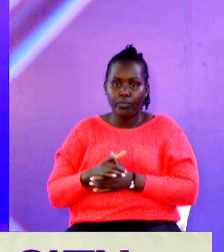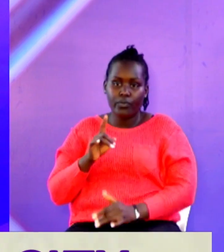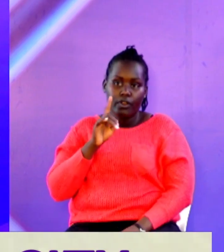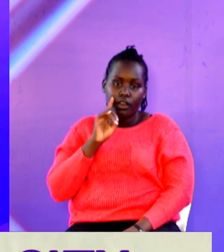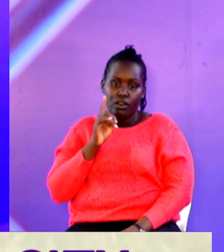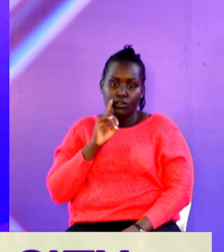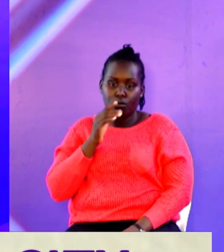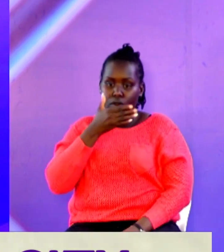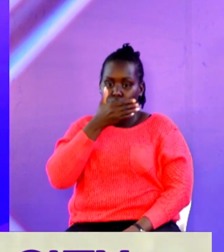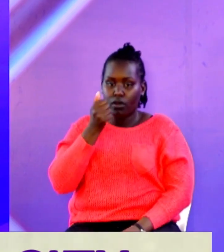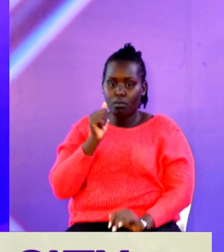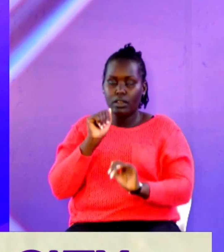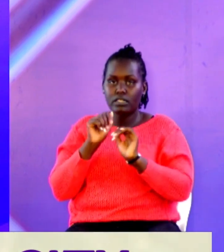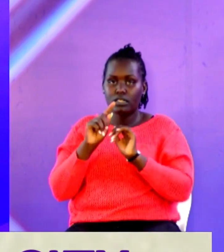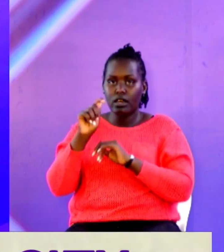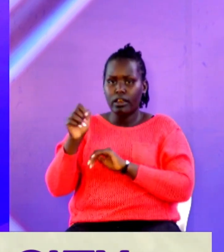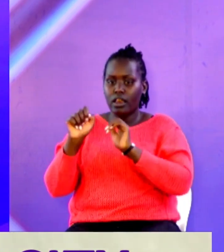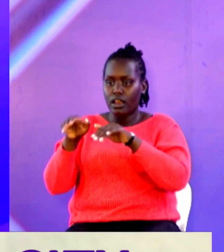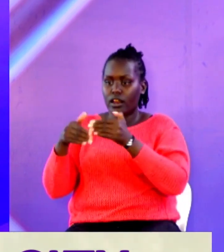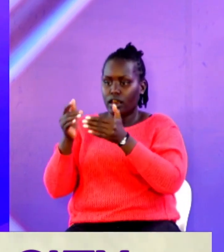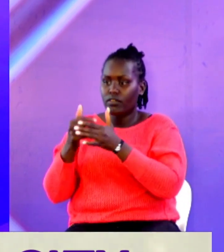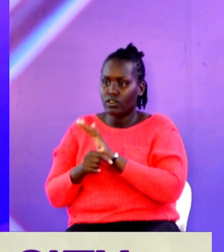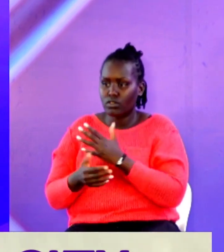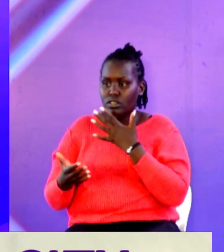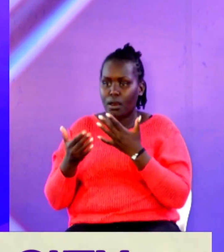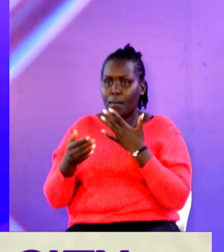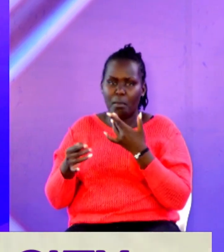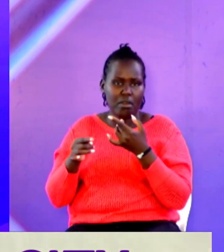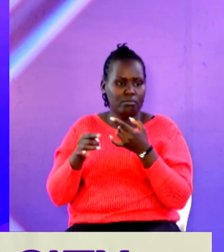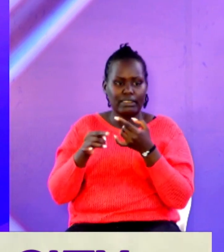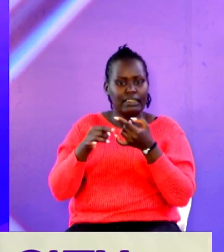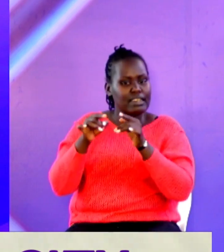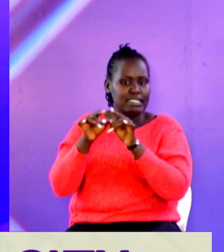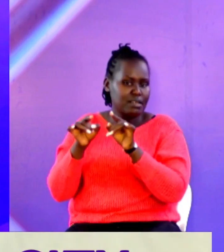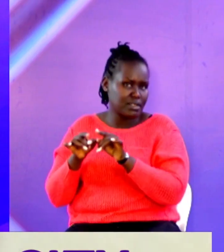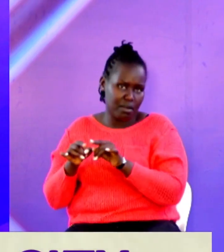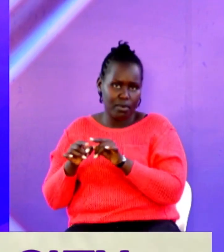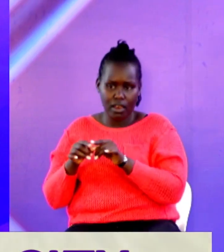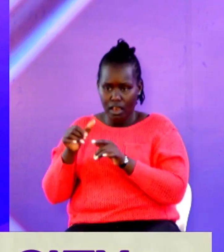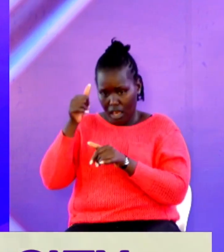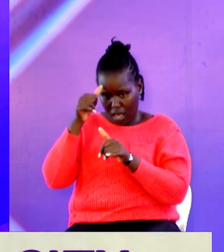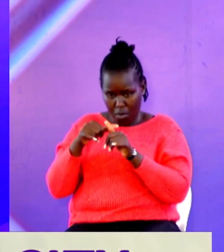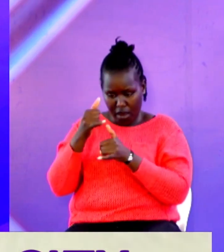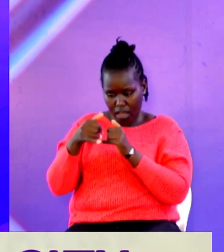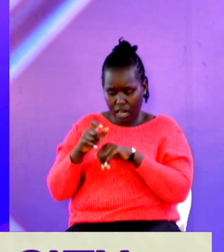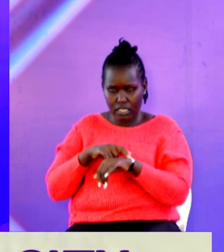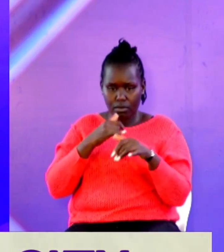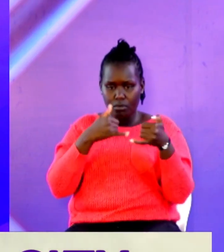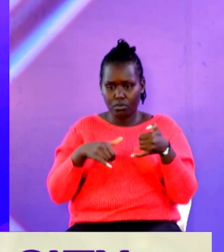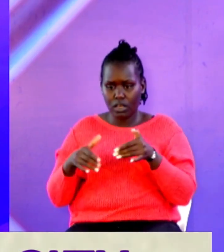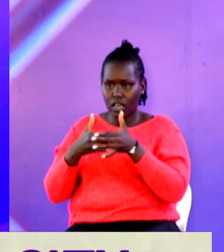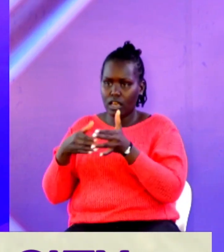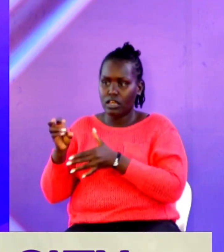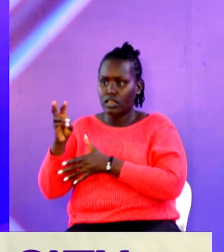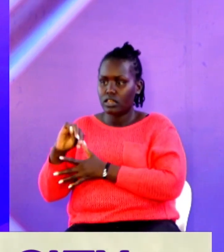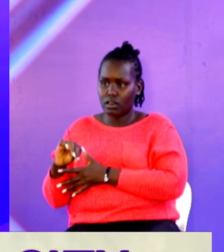Tomorrow, the best Kenya can produce is maybe a draw, because this Congo side, I remember the last time we were playing against them, they